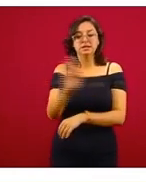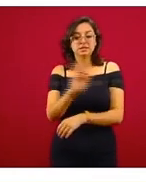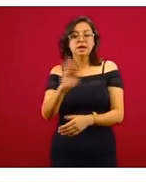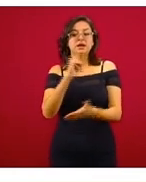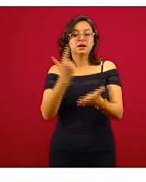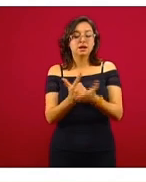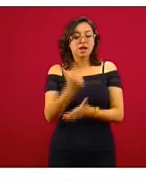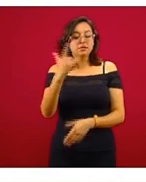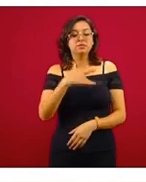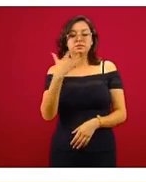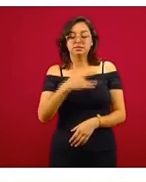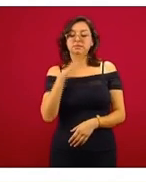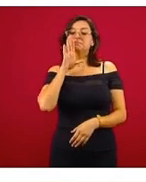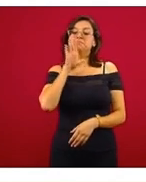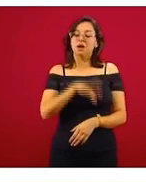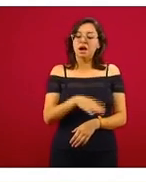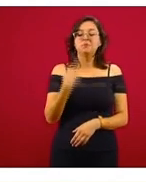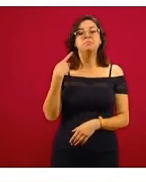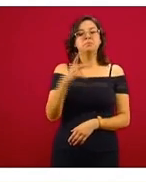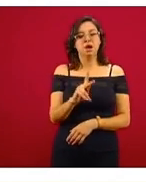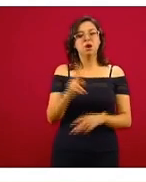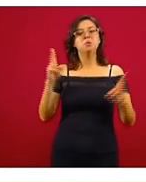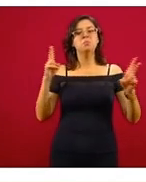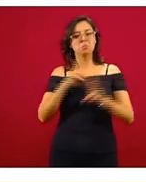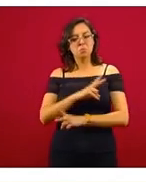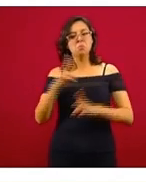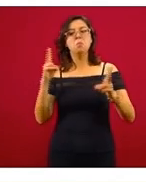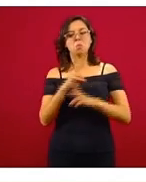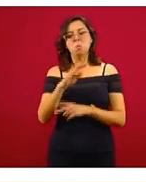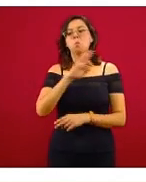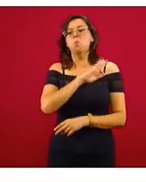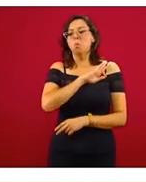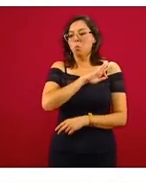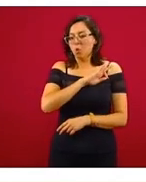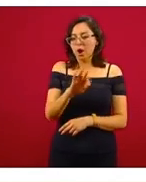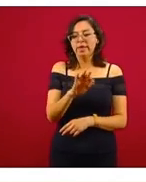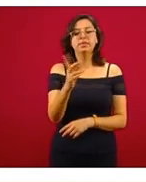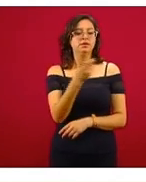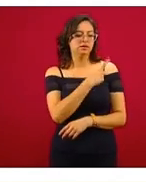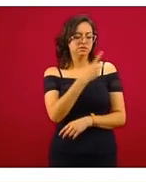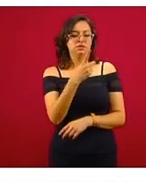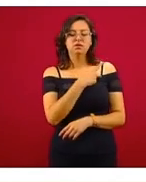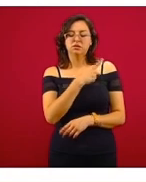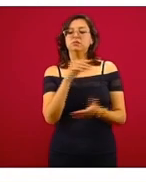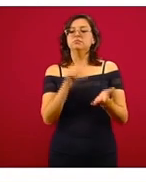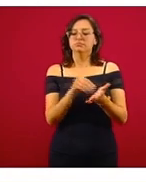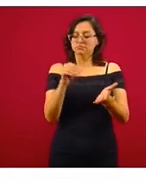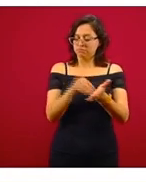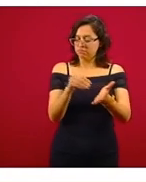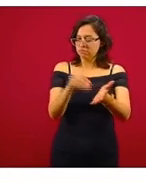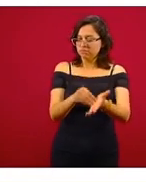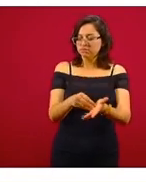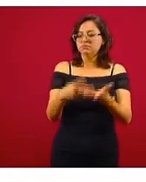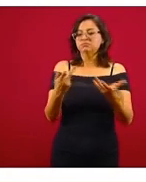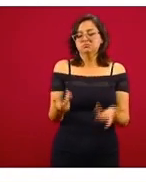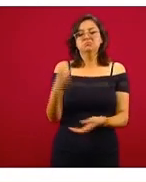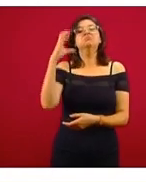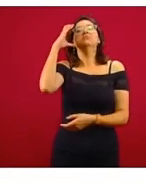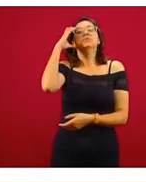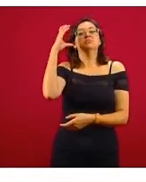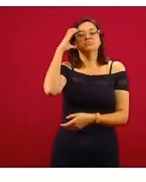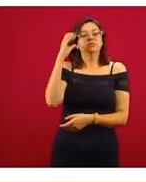634 hospitals that notified, which was 95% of the total number of hospitals. So they notified having